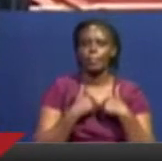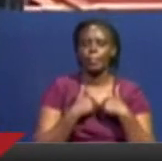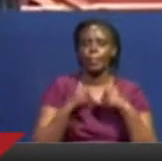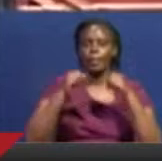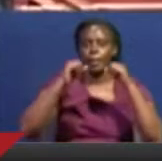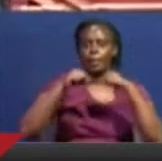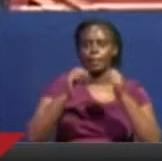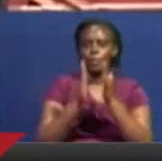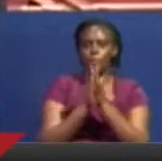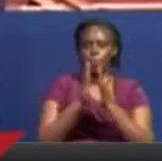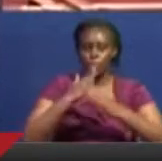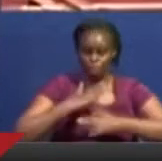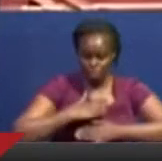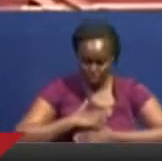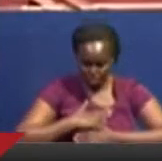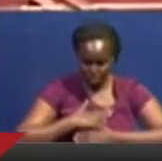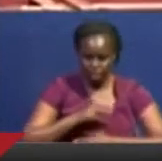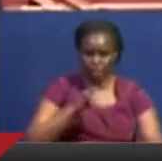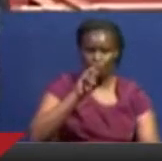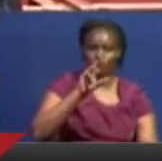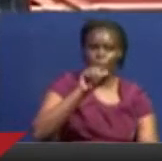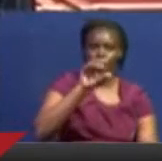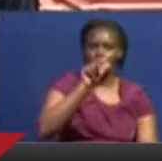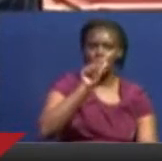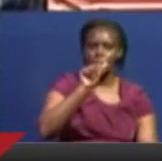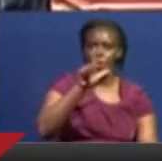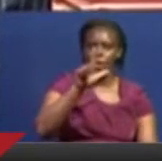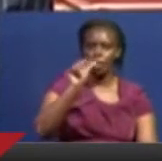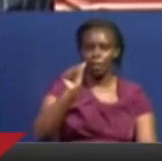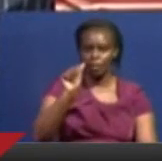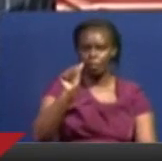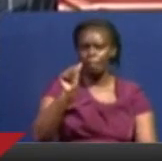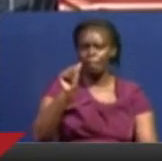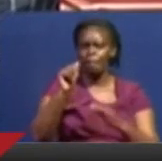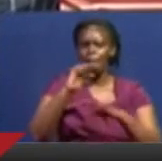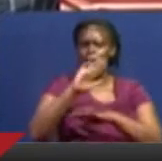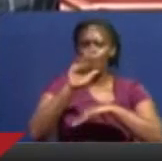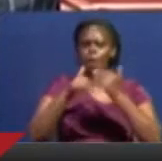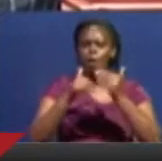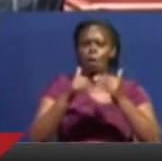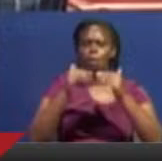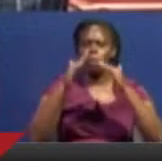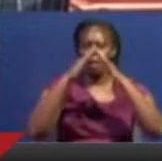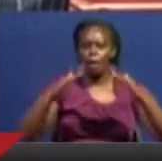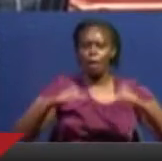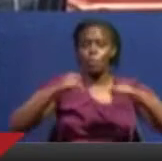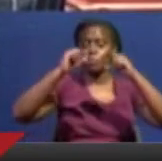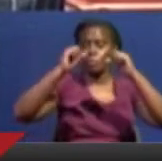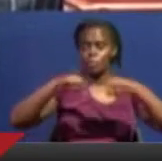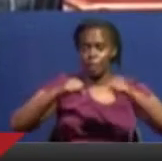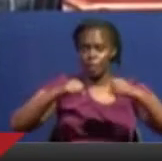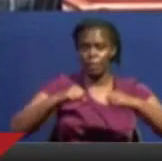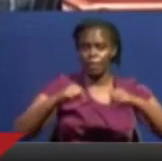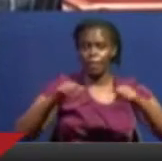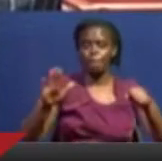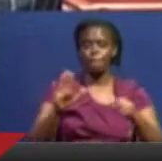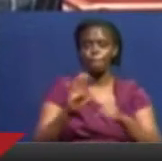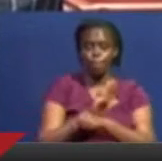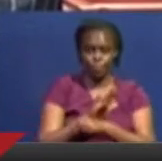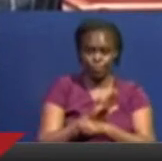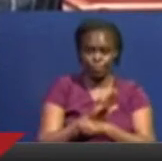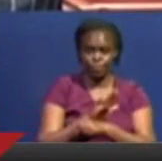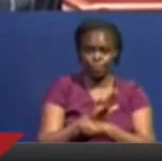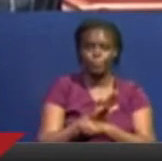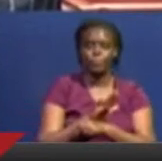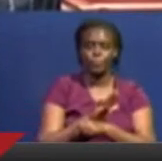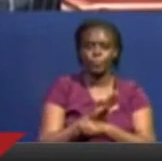wholly agree with the Honorable Wanjala, Honorable Ruku, in terms of the mood of the House. However, Mr. Speaker, there are